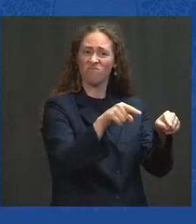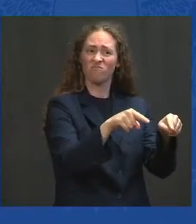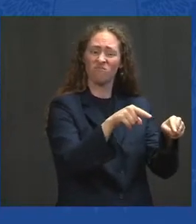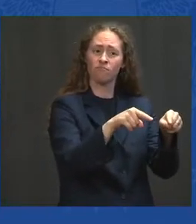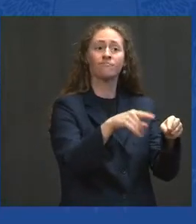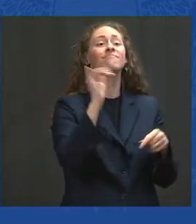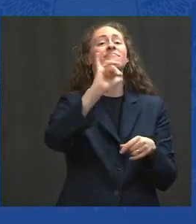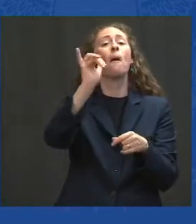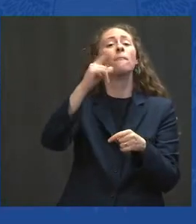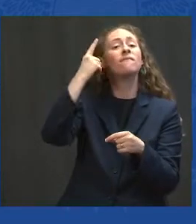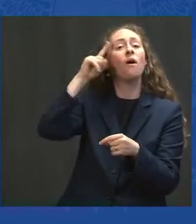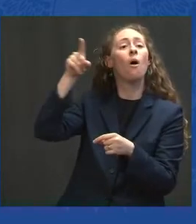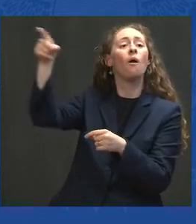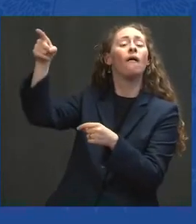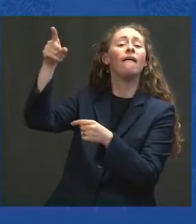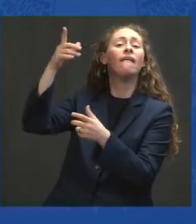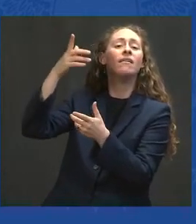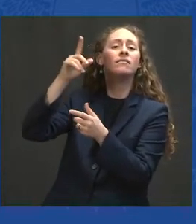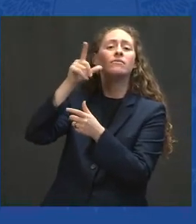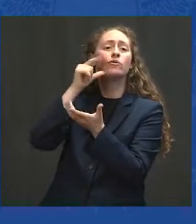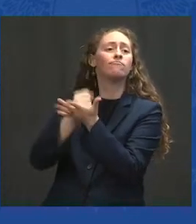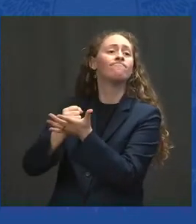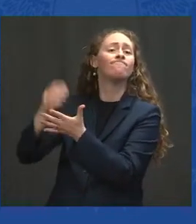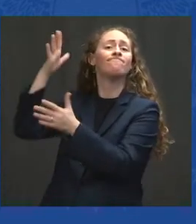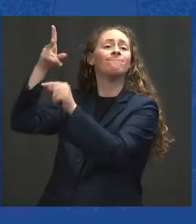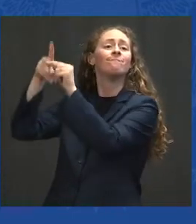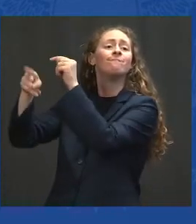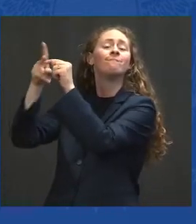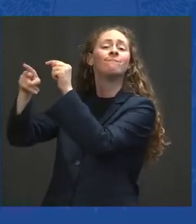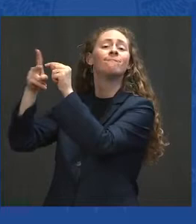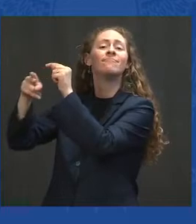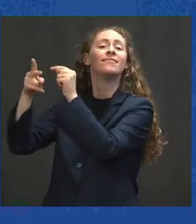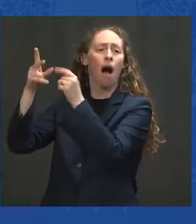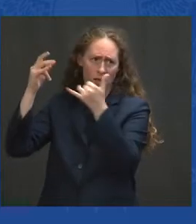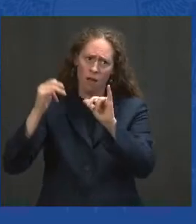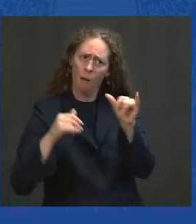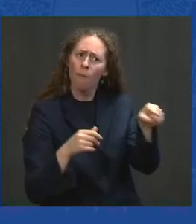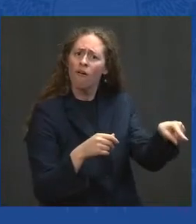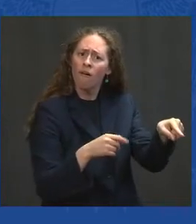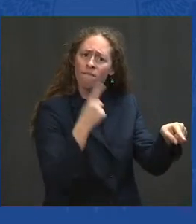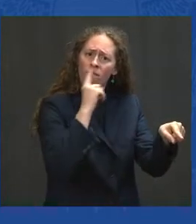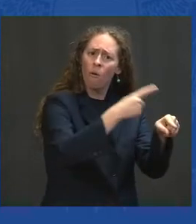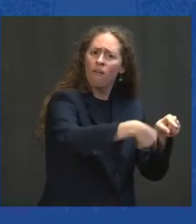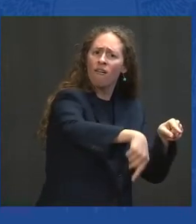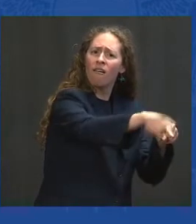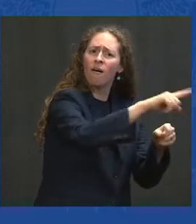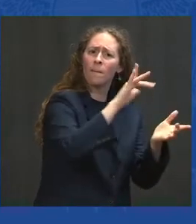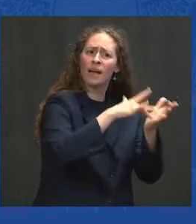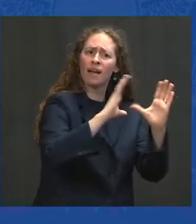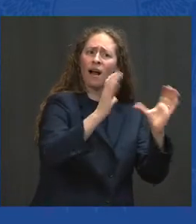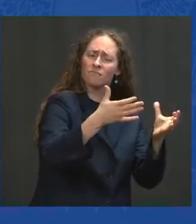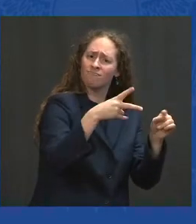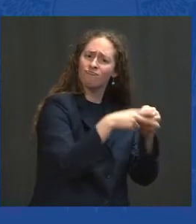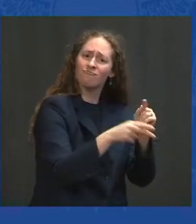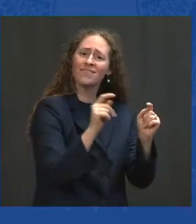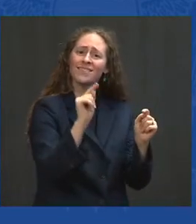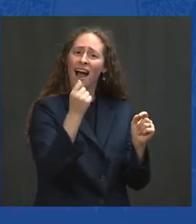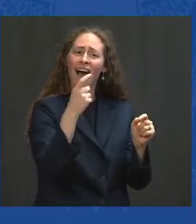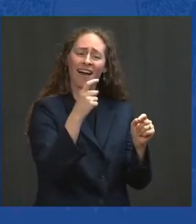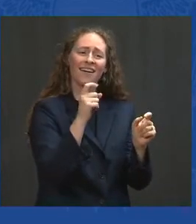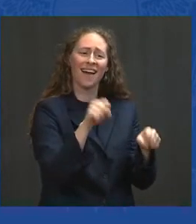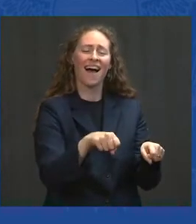tax cuts for a lot of things. This is a tax cut for your children, having children. And this can make it possible for a hardworking